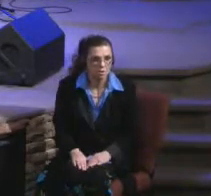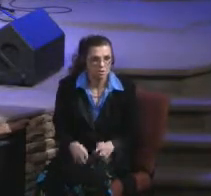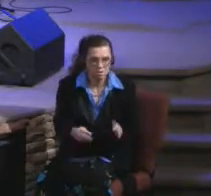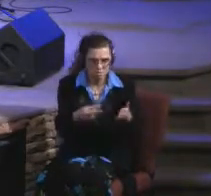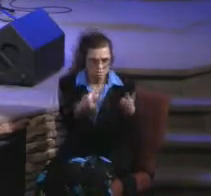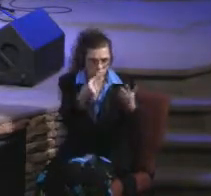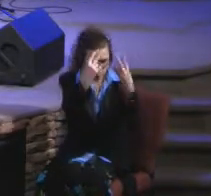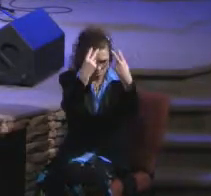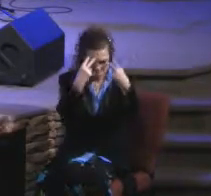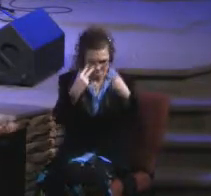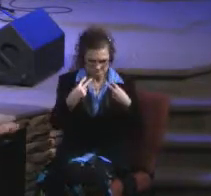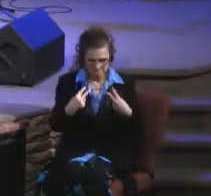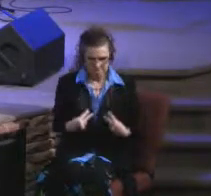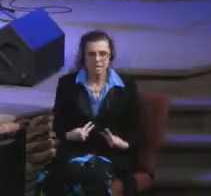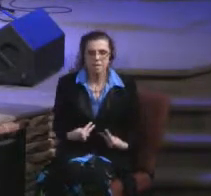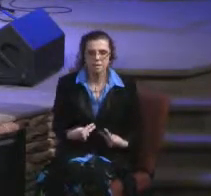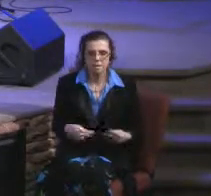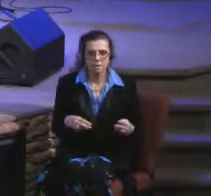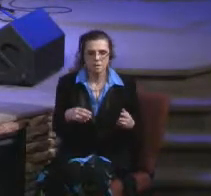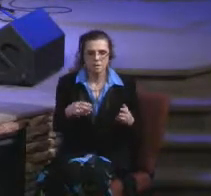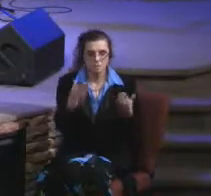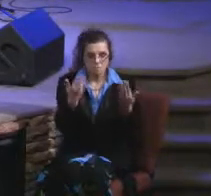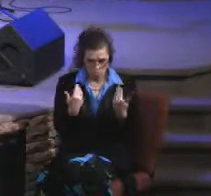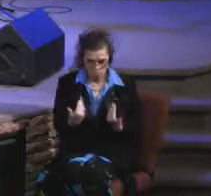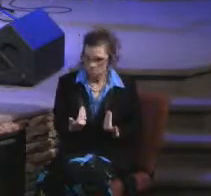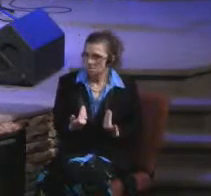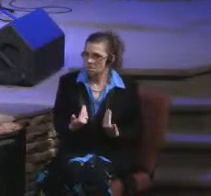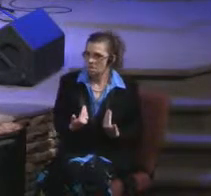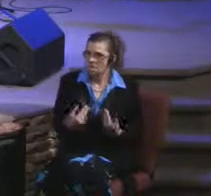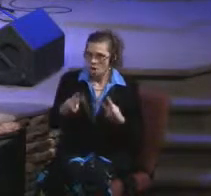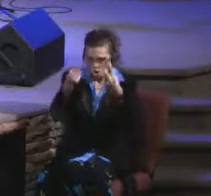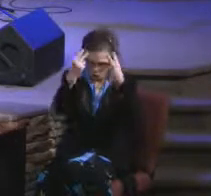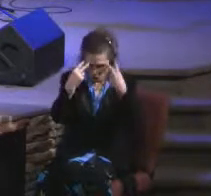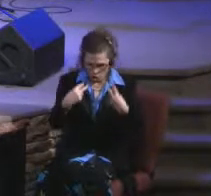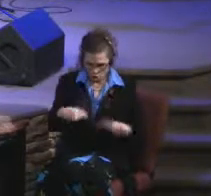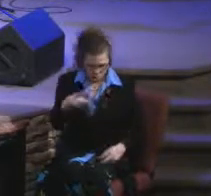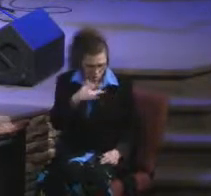examine yourself. To please examine yourself.